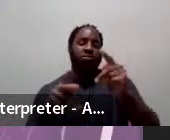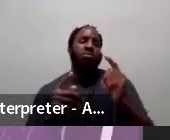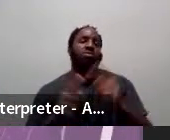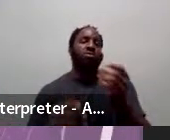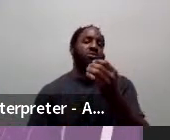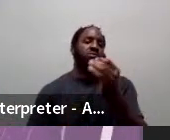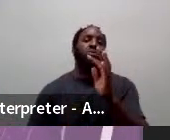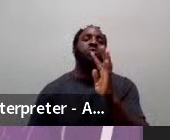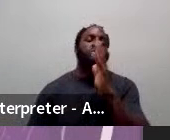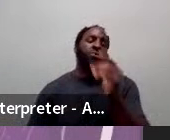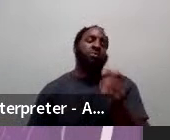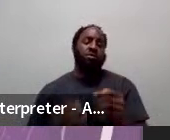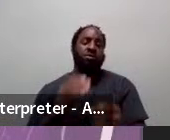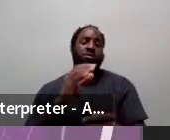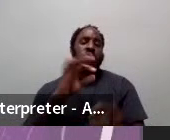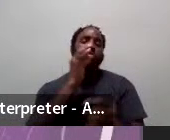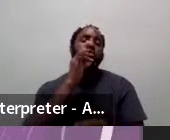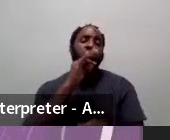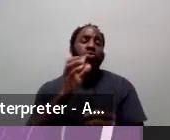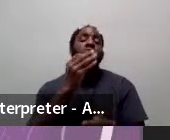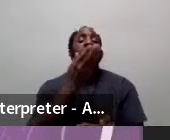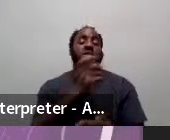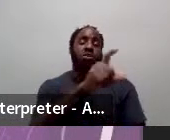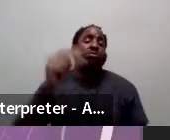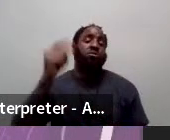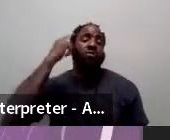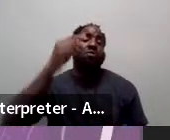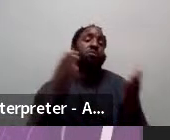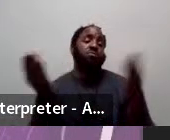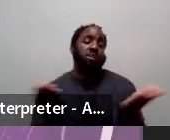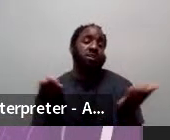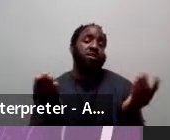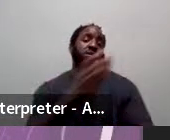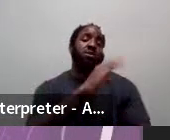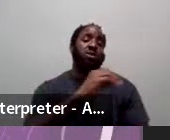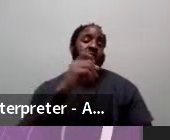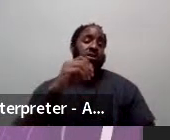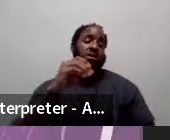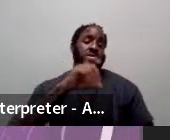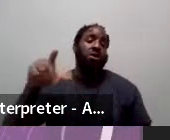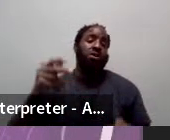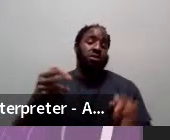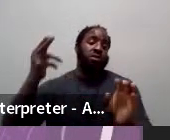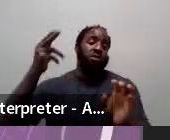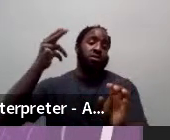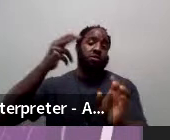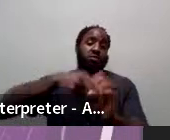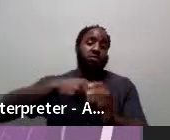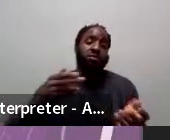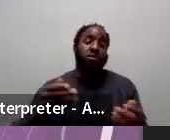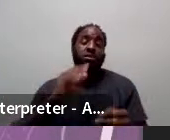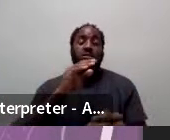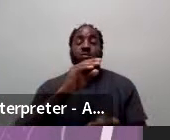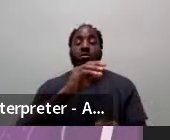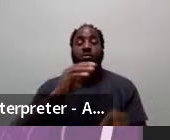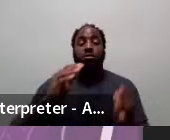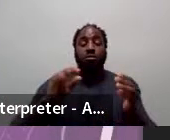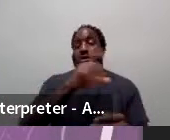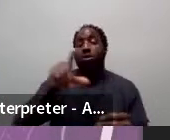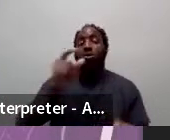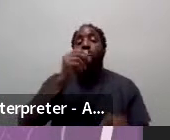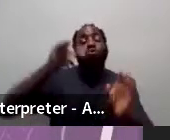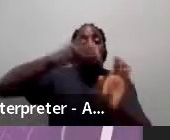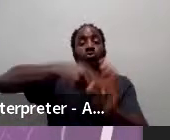So thank you all for being here, and to all the participants tonight. We really appreciate your time, your attention to